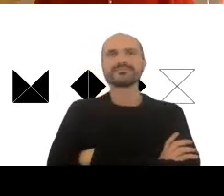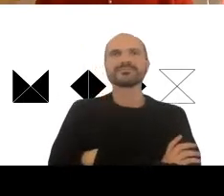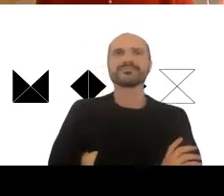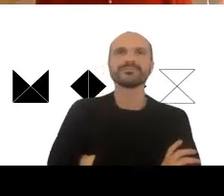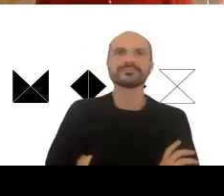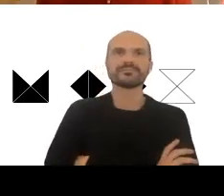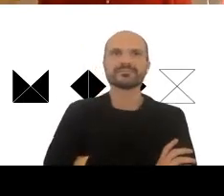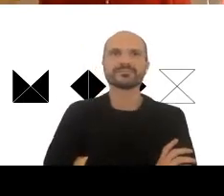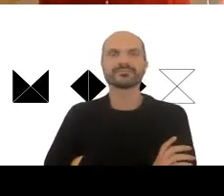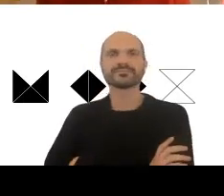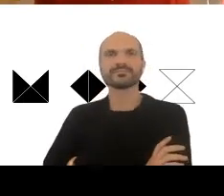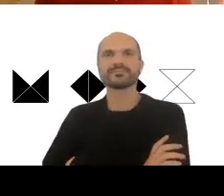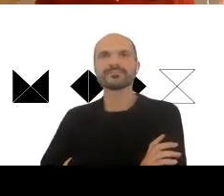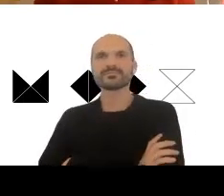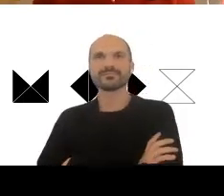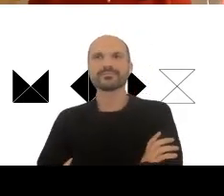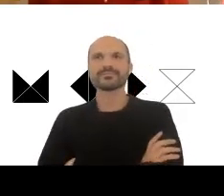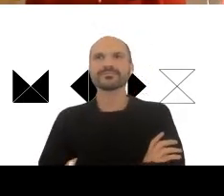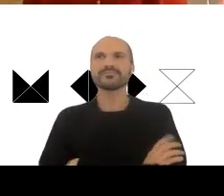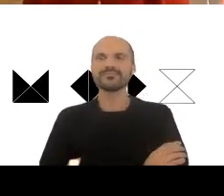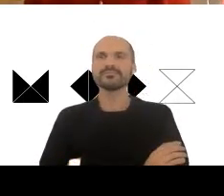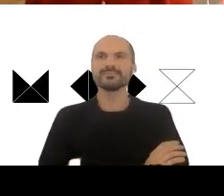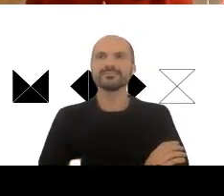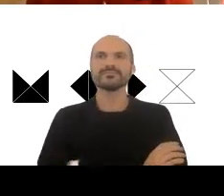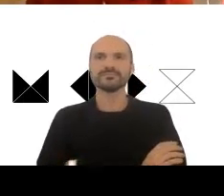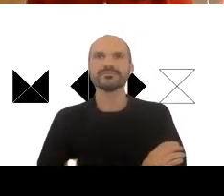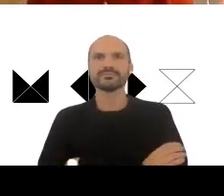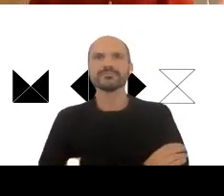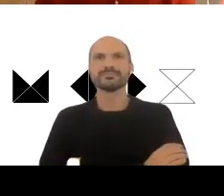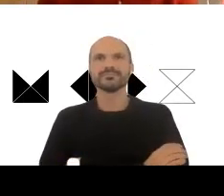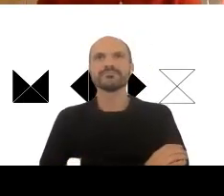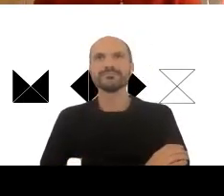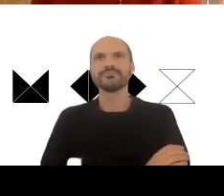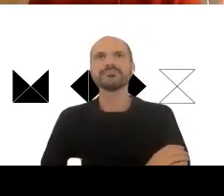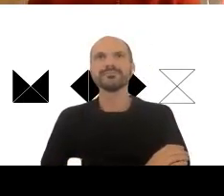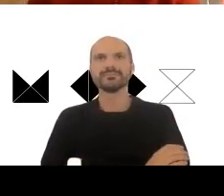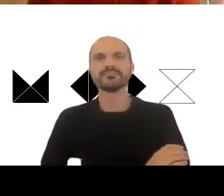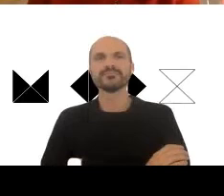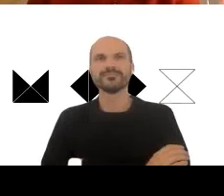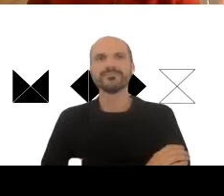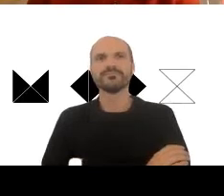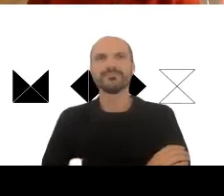but so that we could put them in at the factory and just